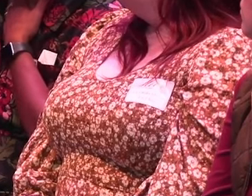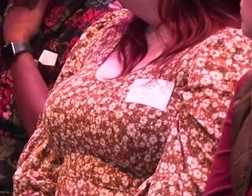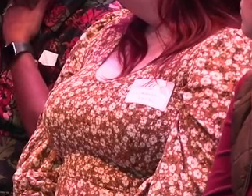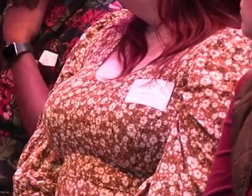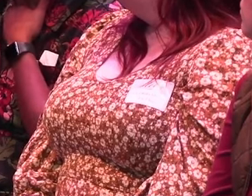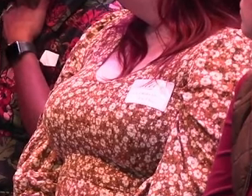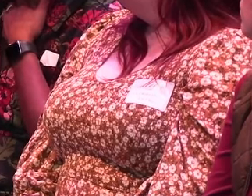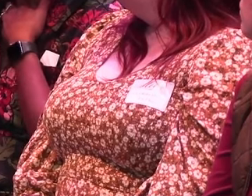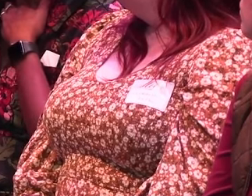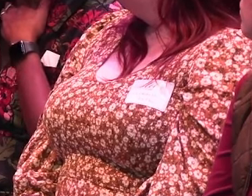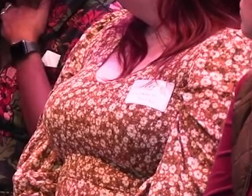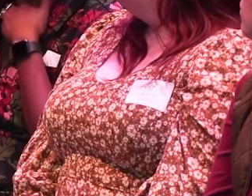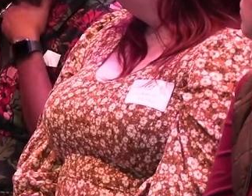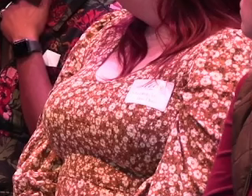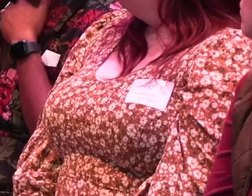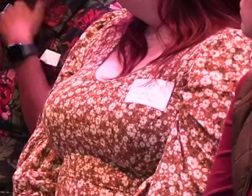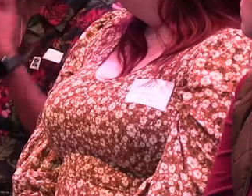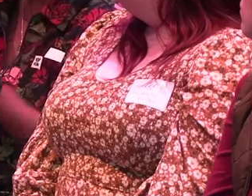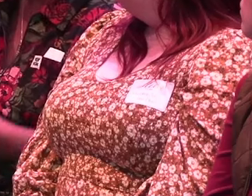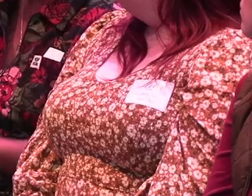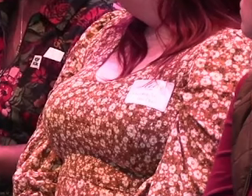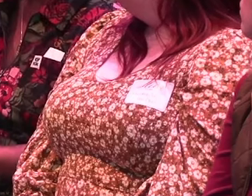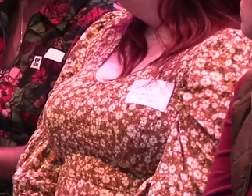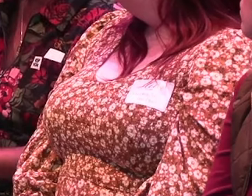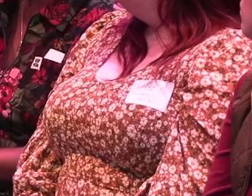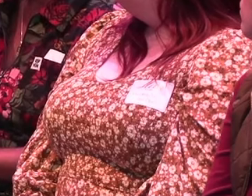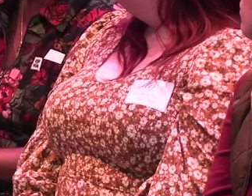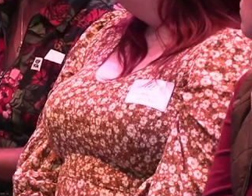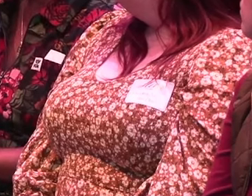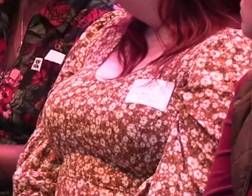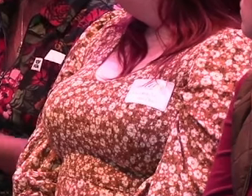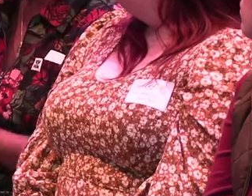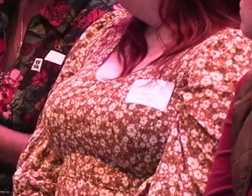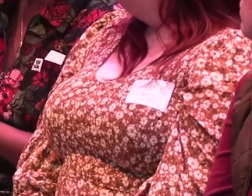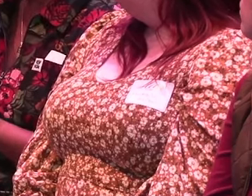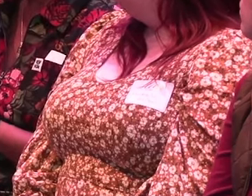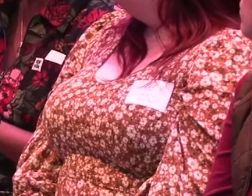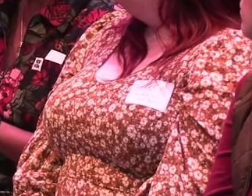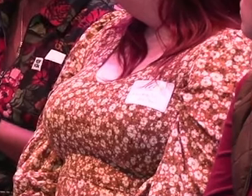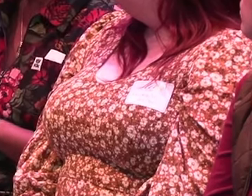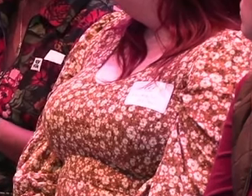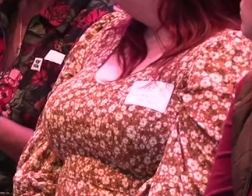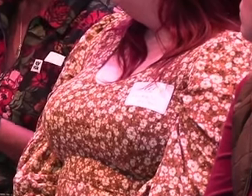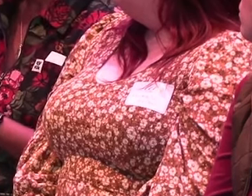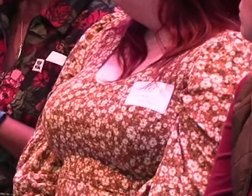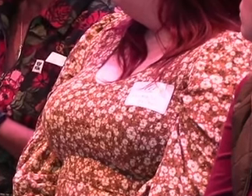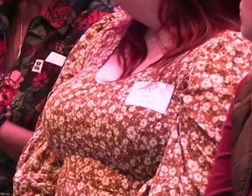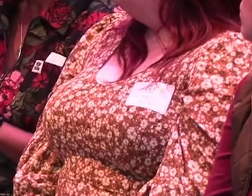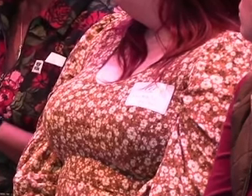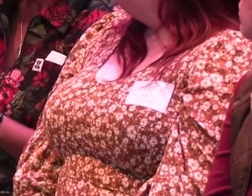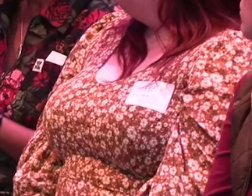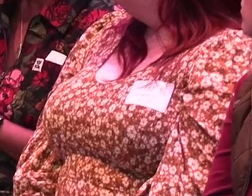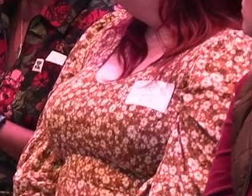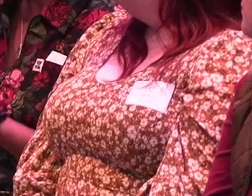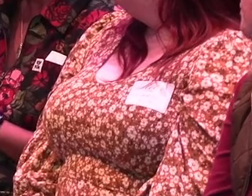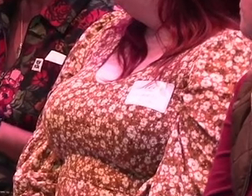a reframing of art and theater, not as a business, but as a service.